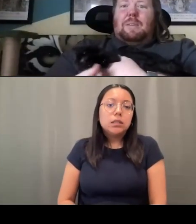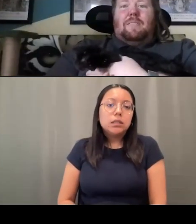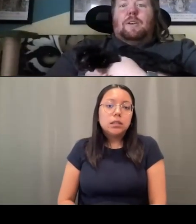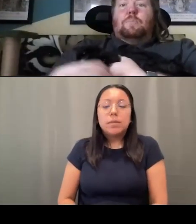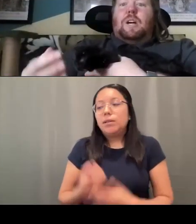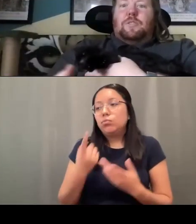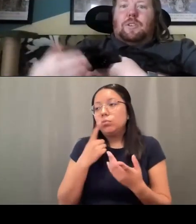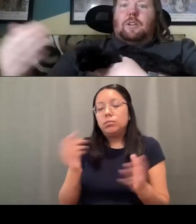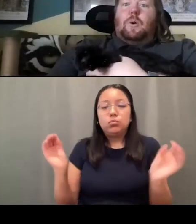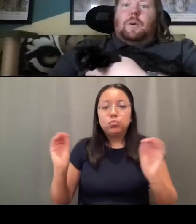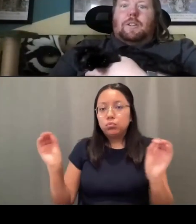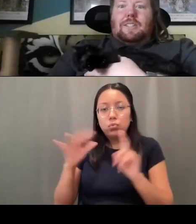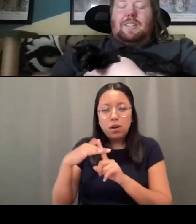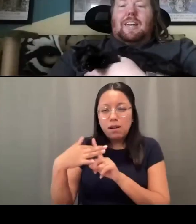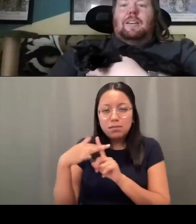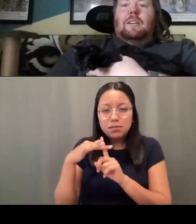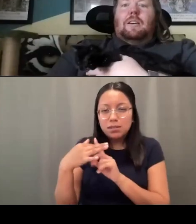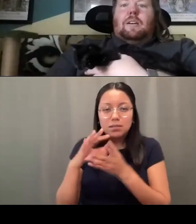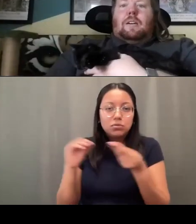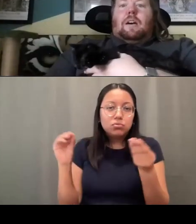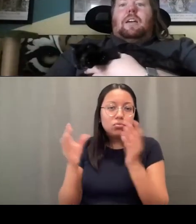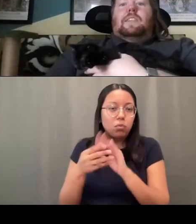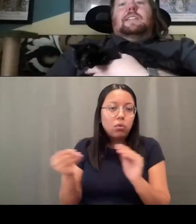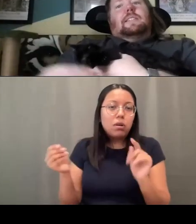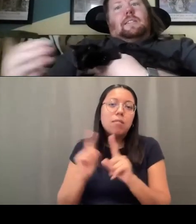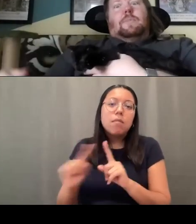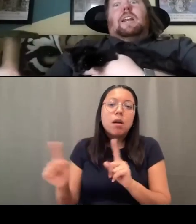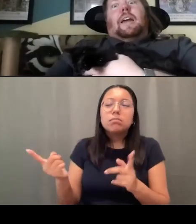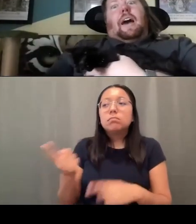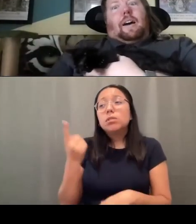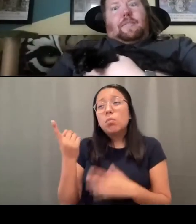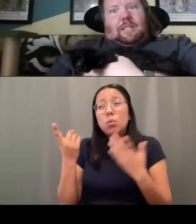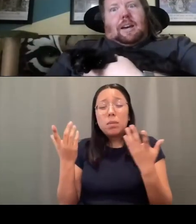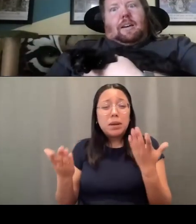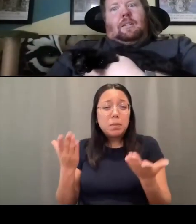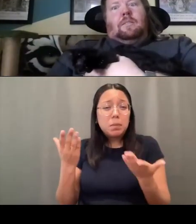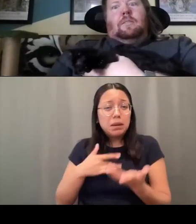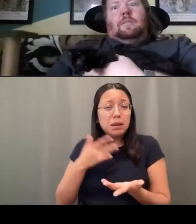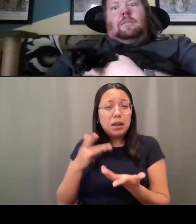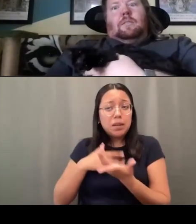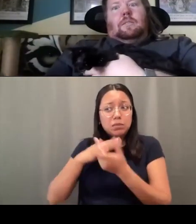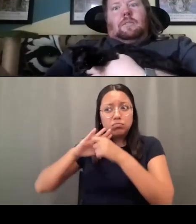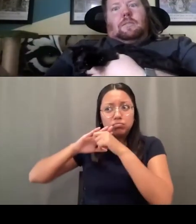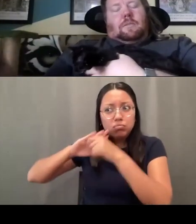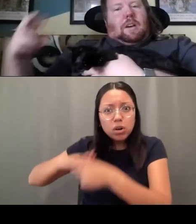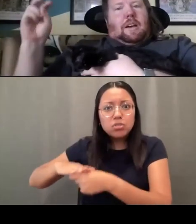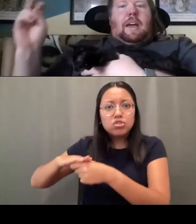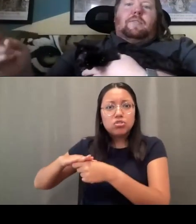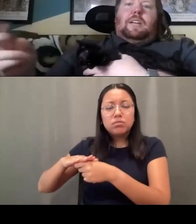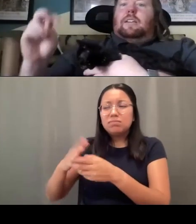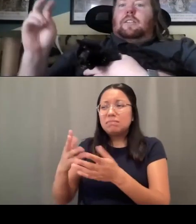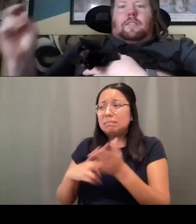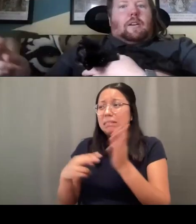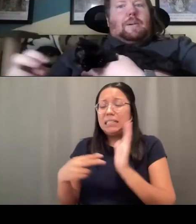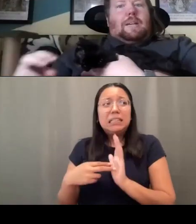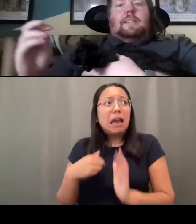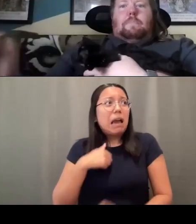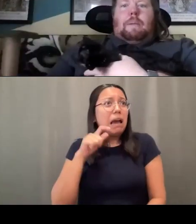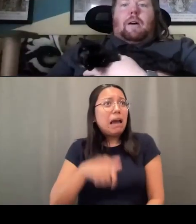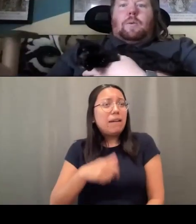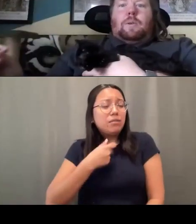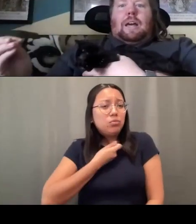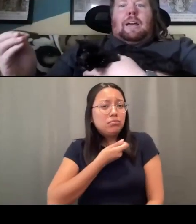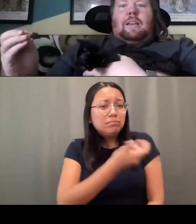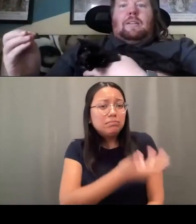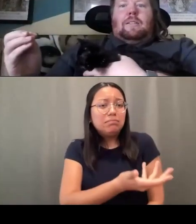situations where somebody might feel pressured or coerced, like this is something I have to tell an advocate or a